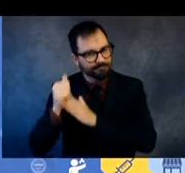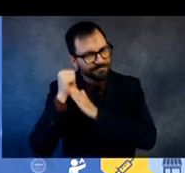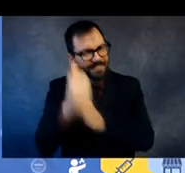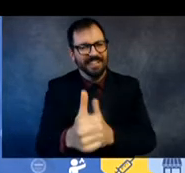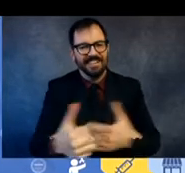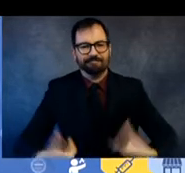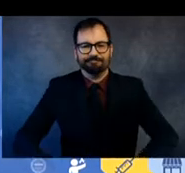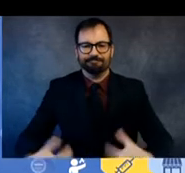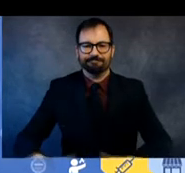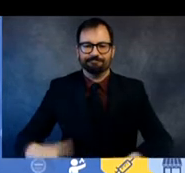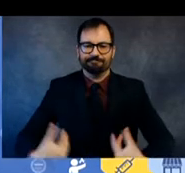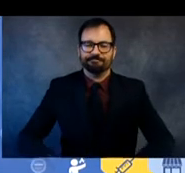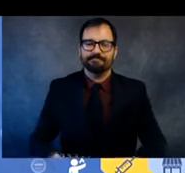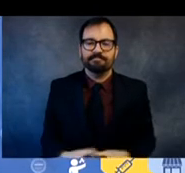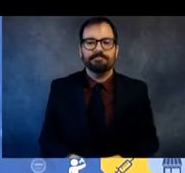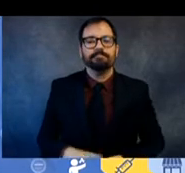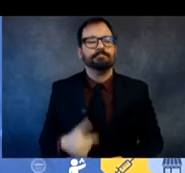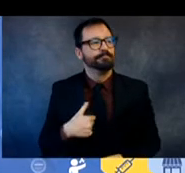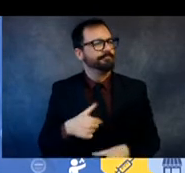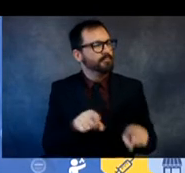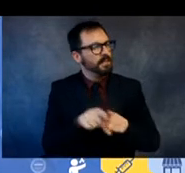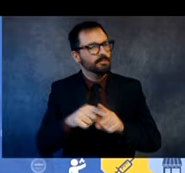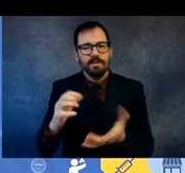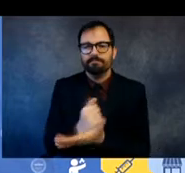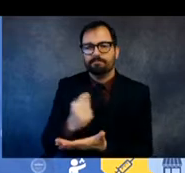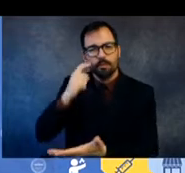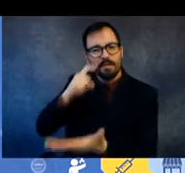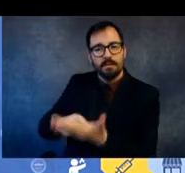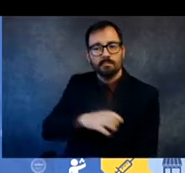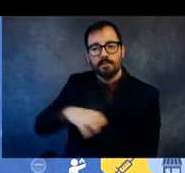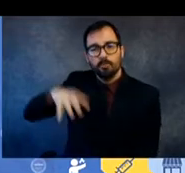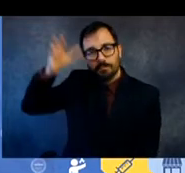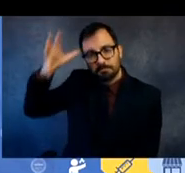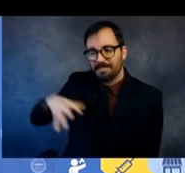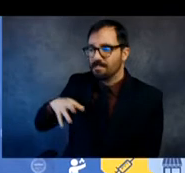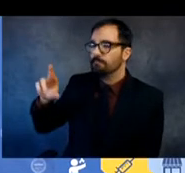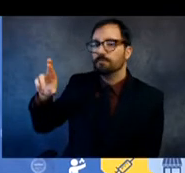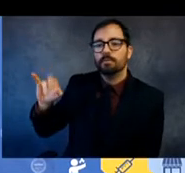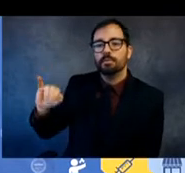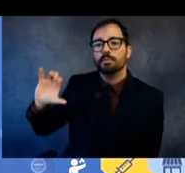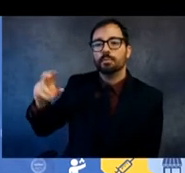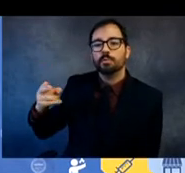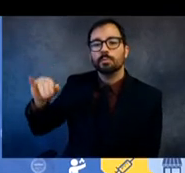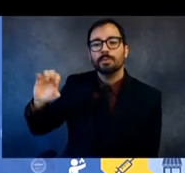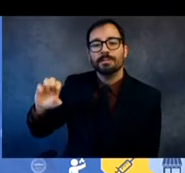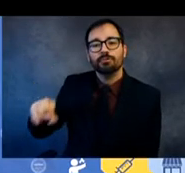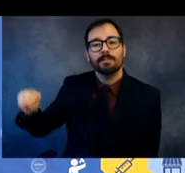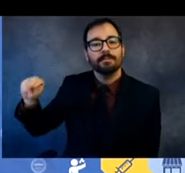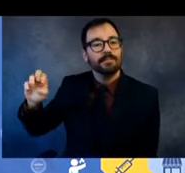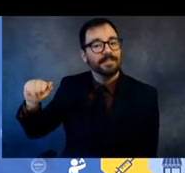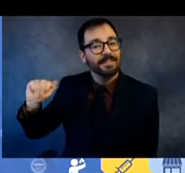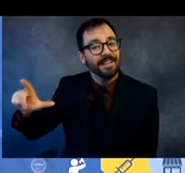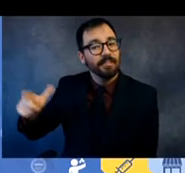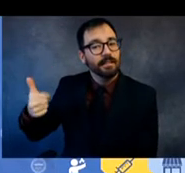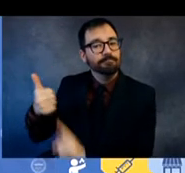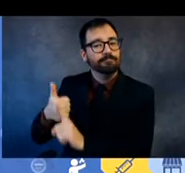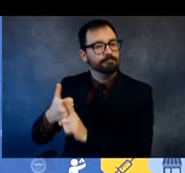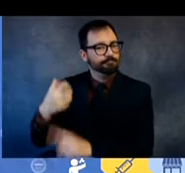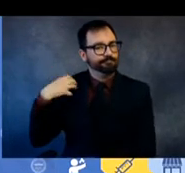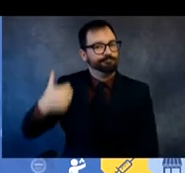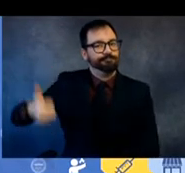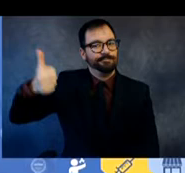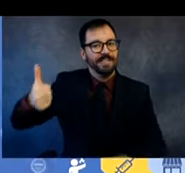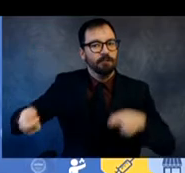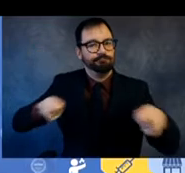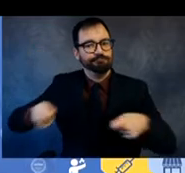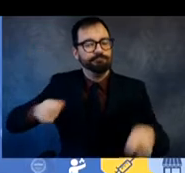was the spearhead for this effort. As well, I'd like to recognize Congressman Richie Neal, who's